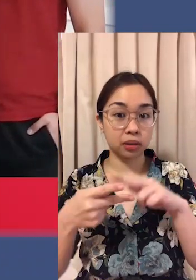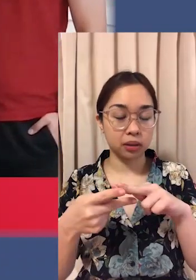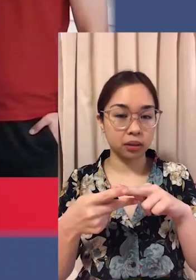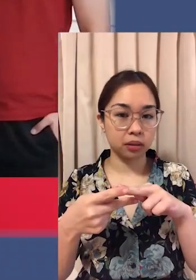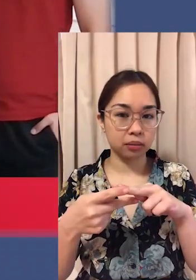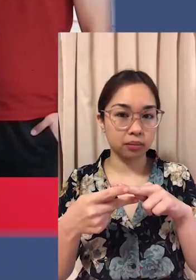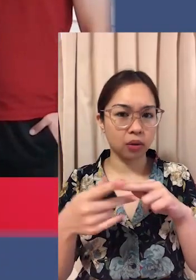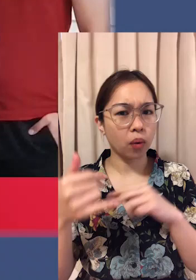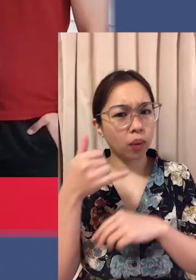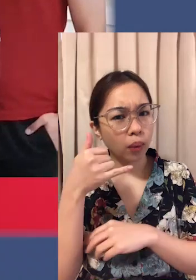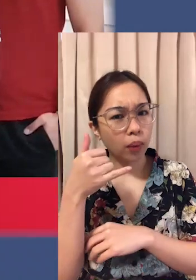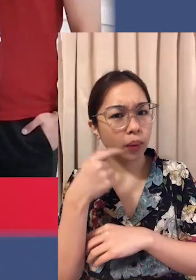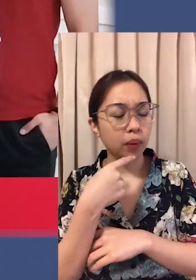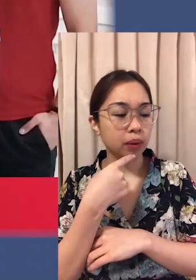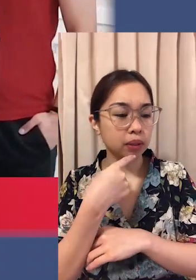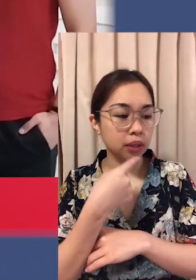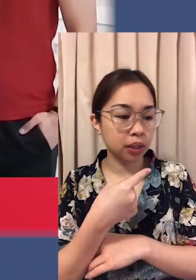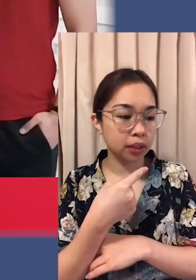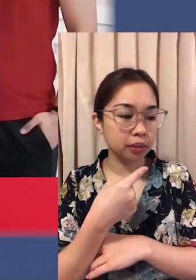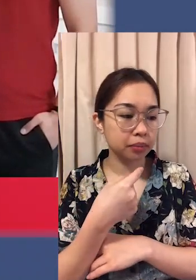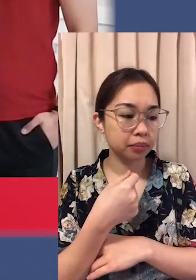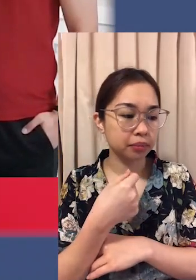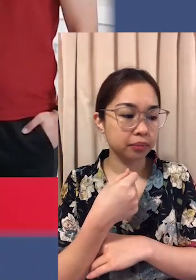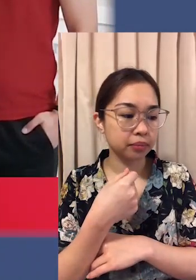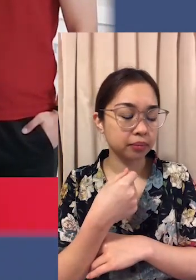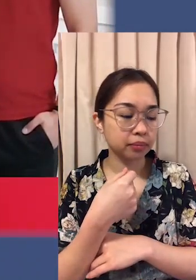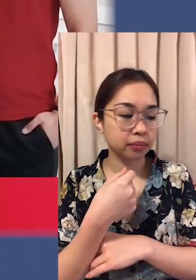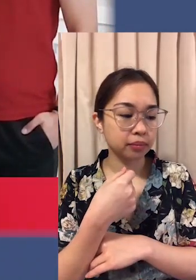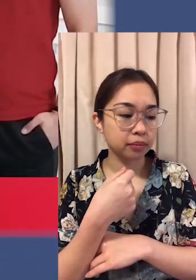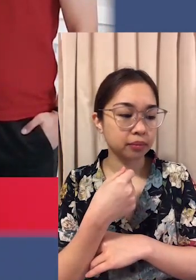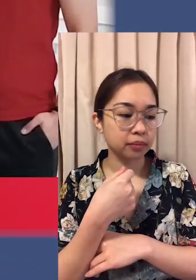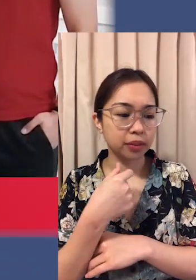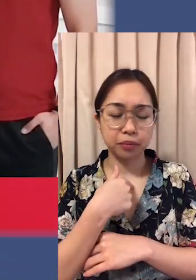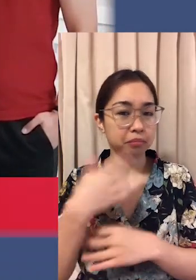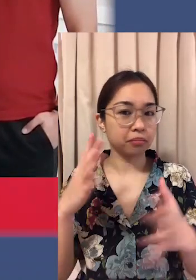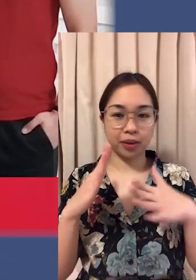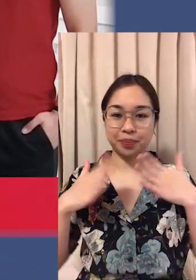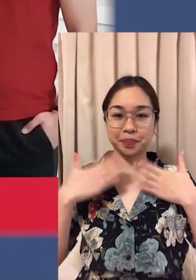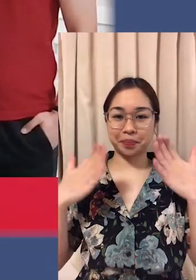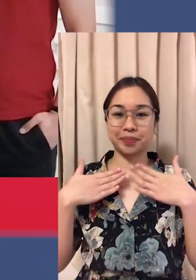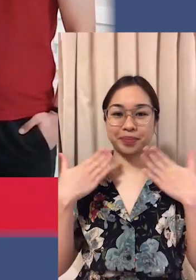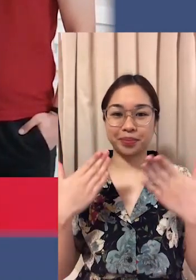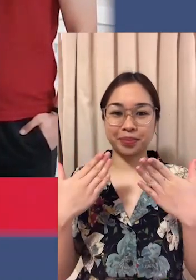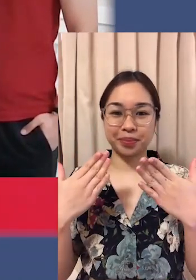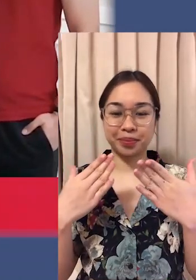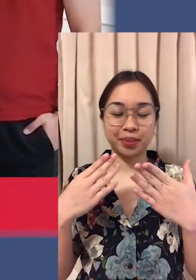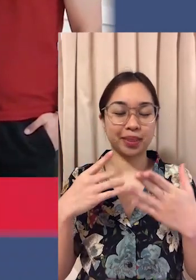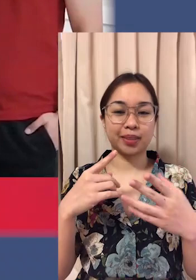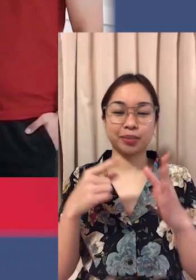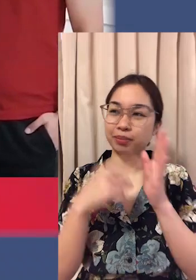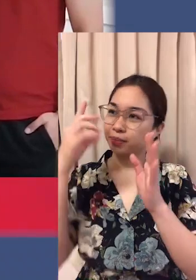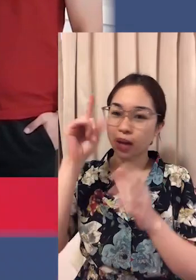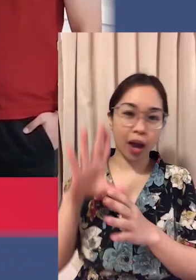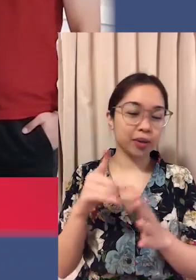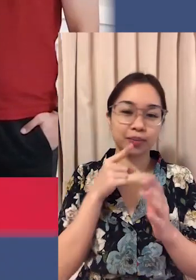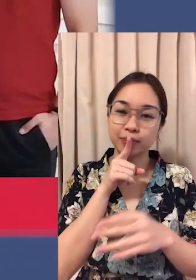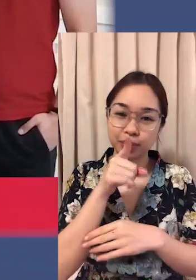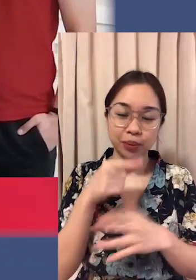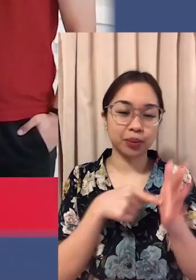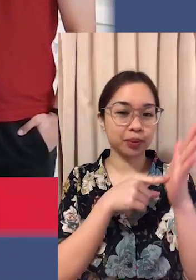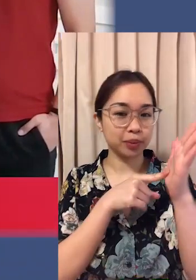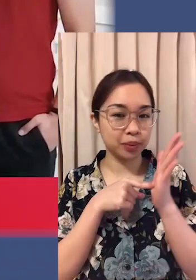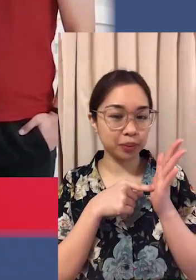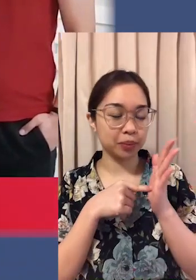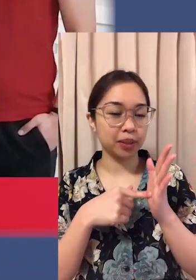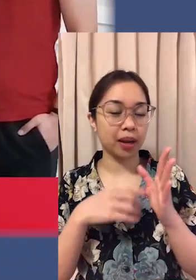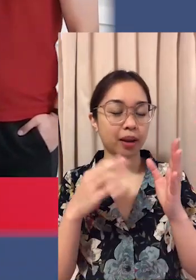na siya po ay nagkaroon ng infection ng COVID. Sobrang saya ko at doon ko po napatunayan nung paano kami